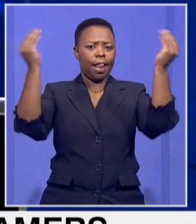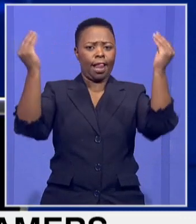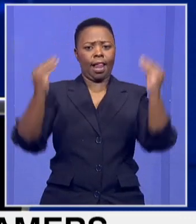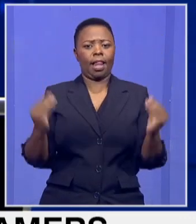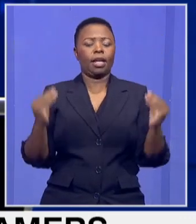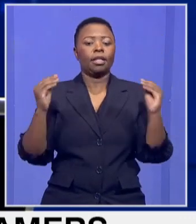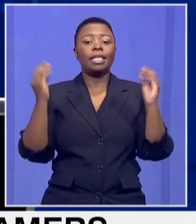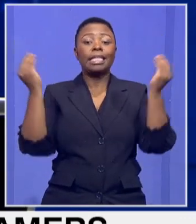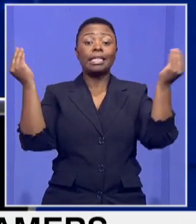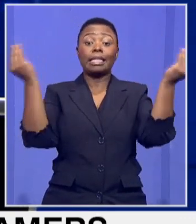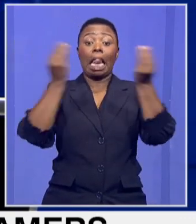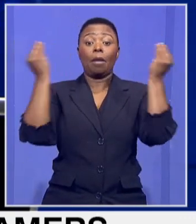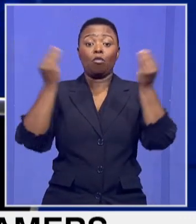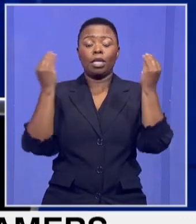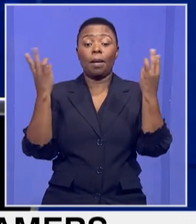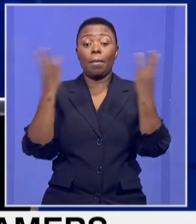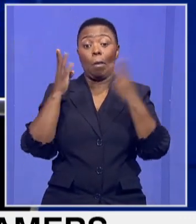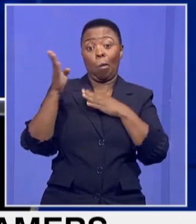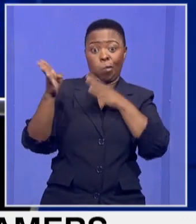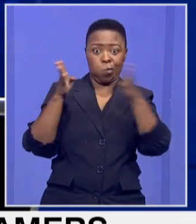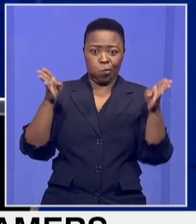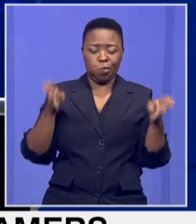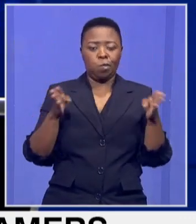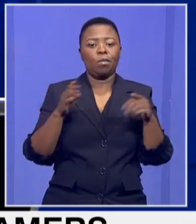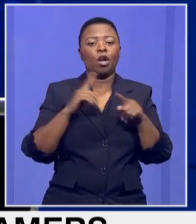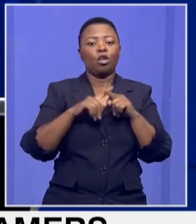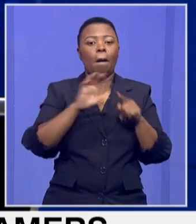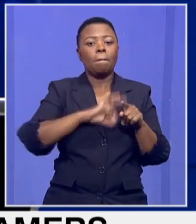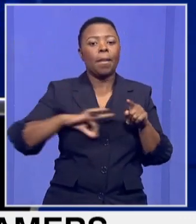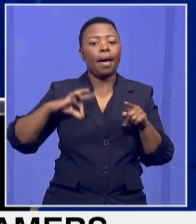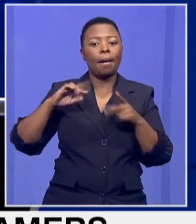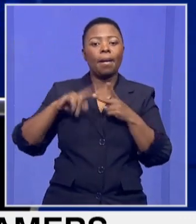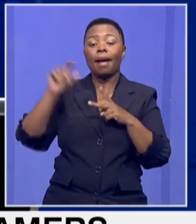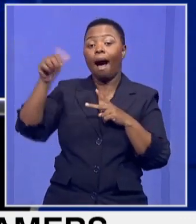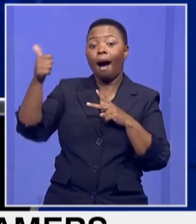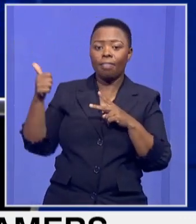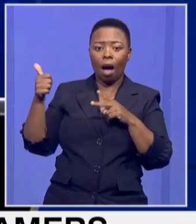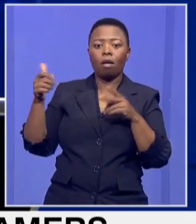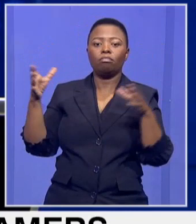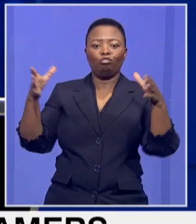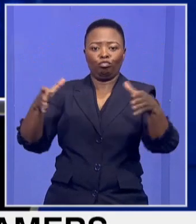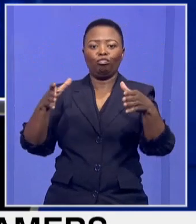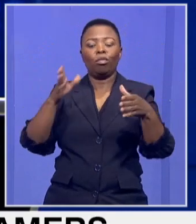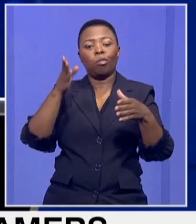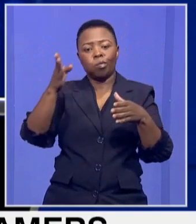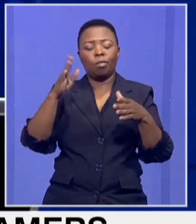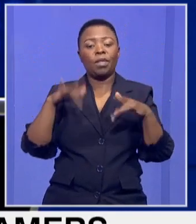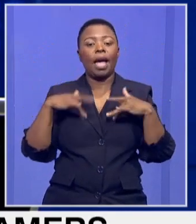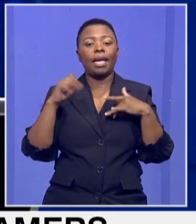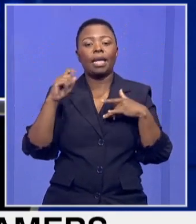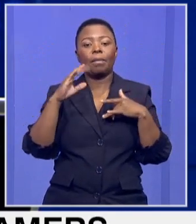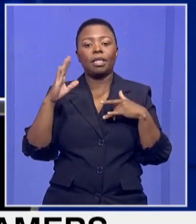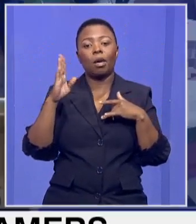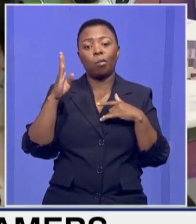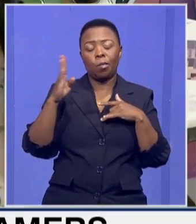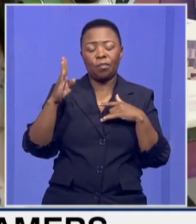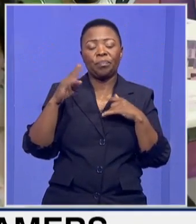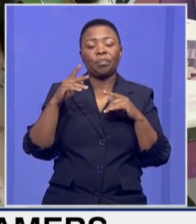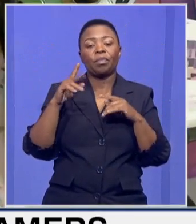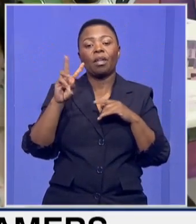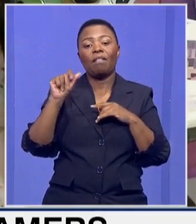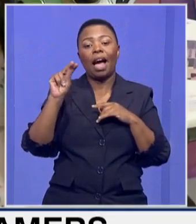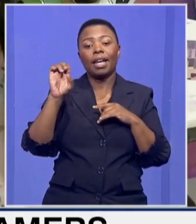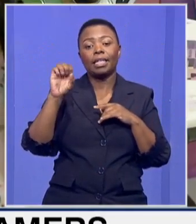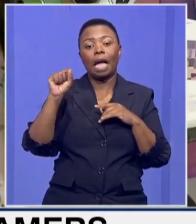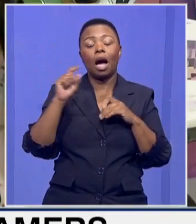celebrity interactions. Now, mayoral, of course, as well as other parties. We cross live to SABC News reporter Vanessa Poonah, who joins us now